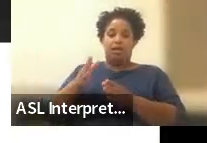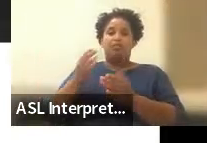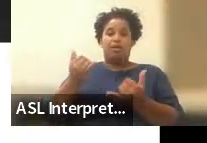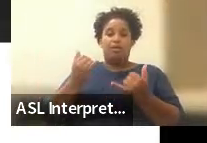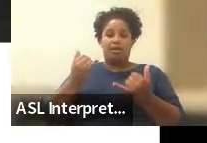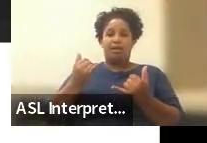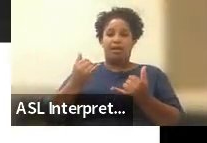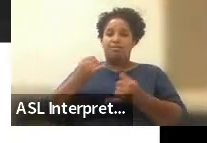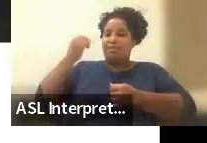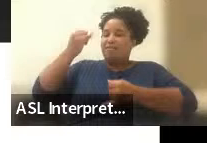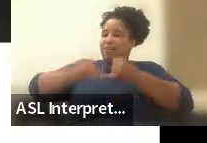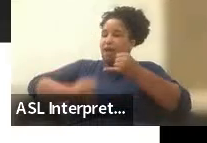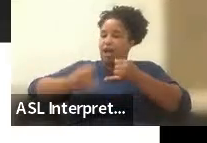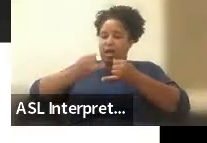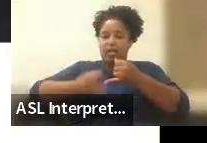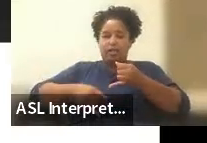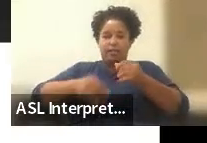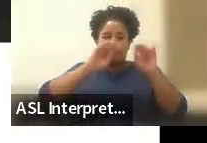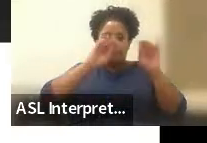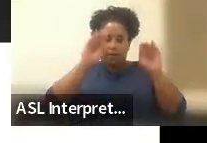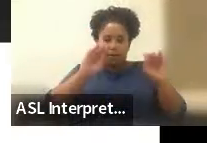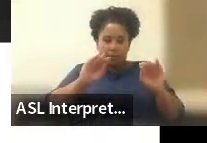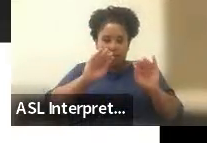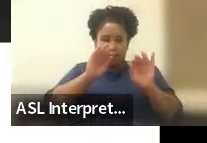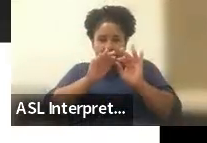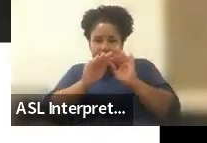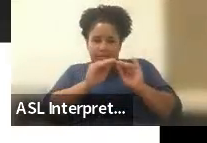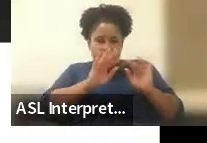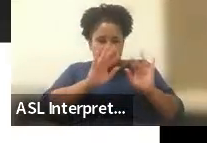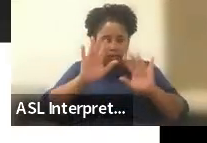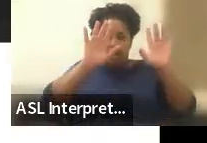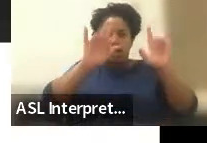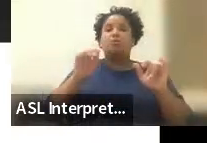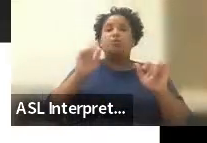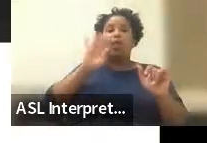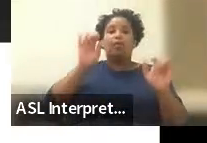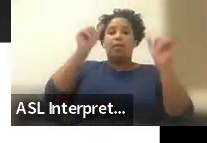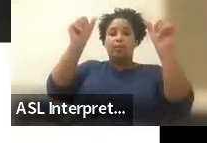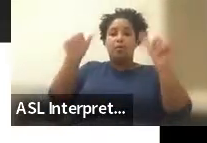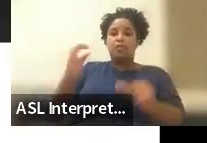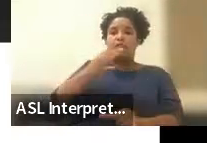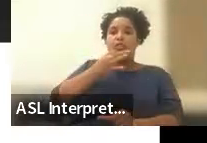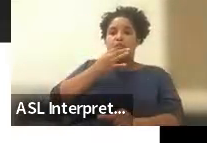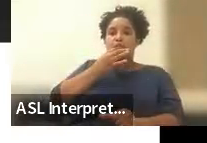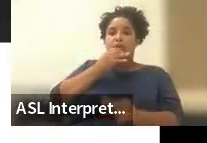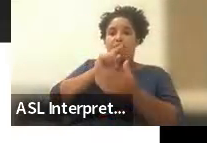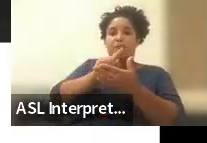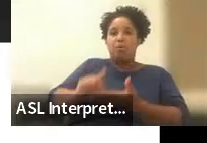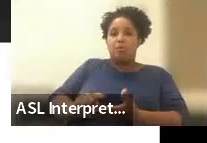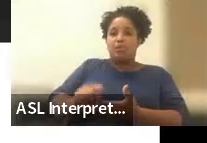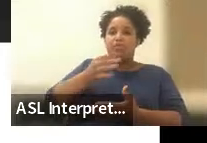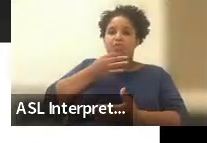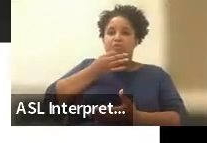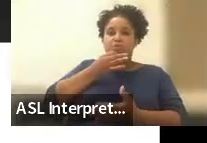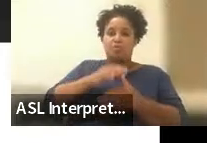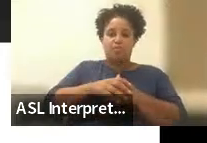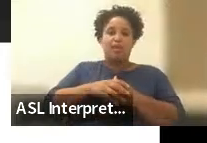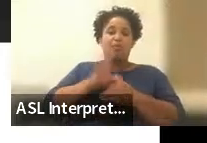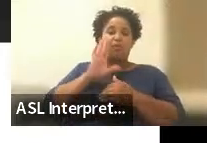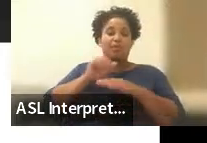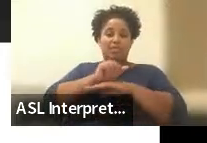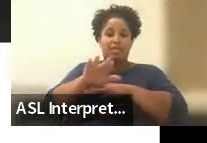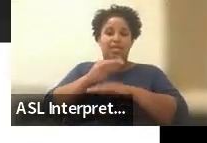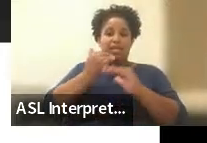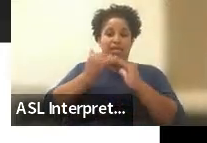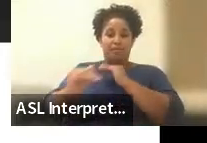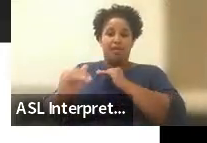the final touch-up stages, and we'll be posting that within the next several weeks. So you can look for that, and we'll be sending an email